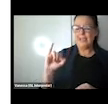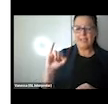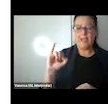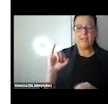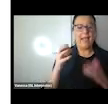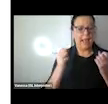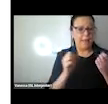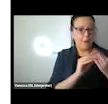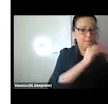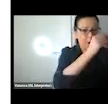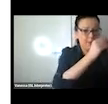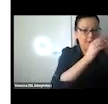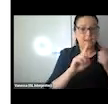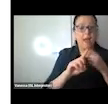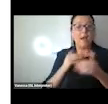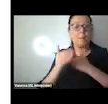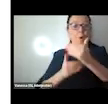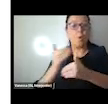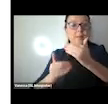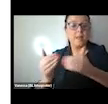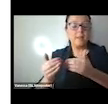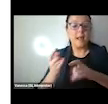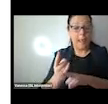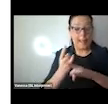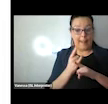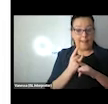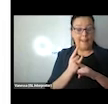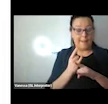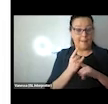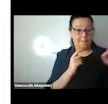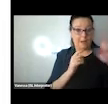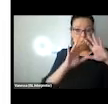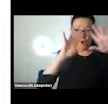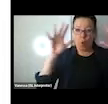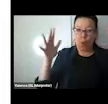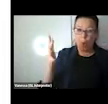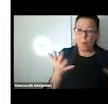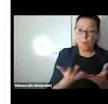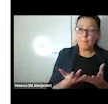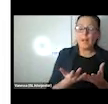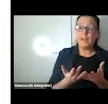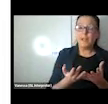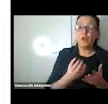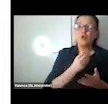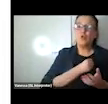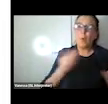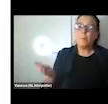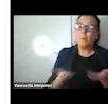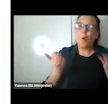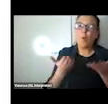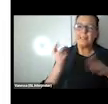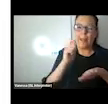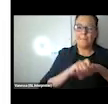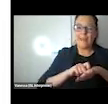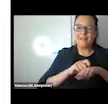processes that help global economies run smoothly and efficiently. And as I said, promote best practice. But standards